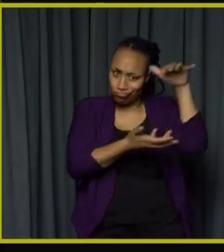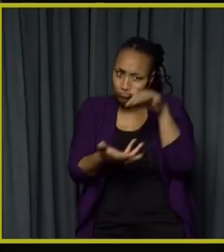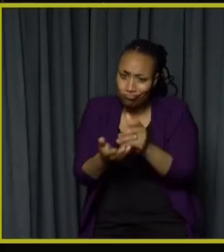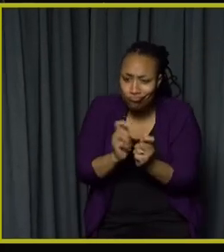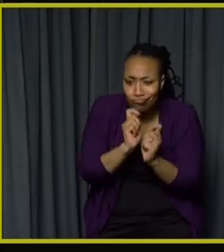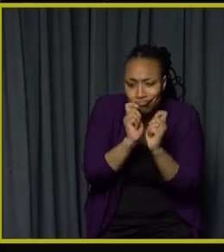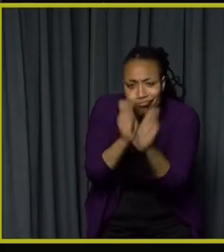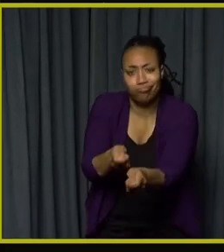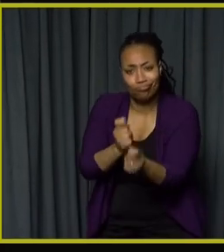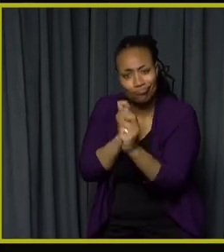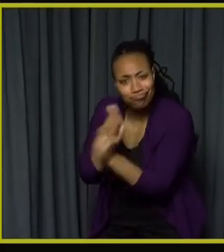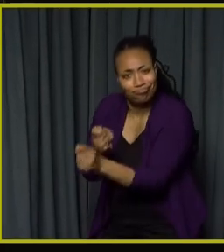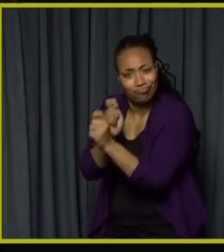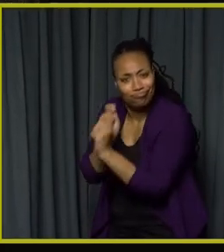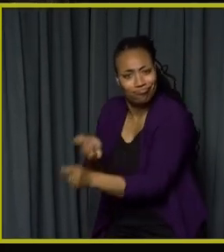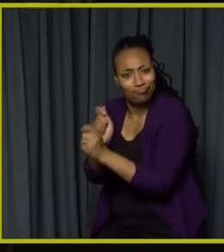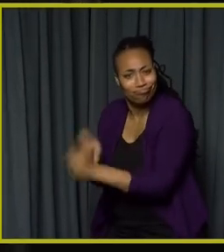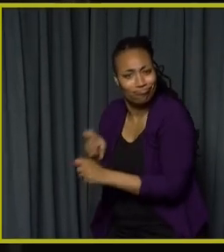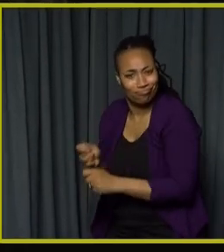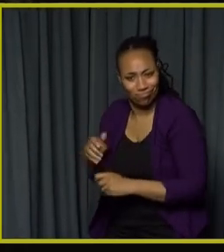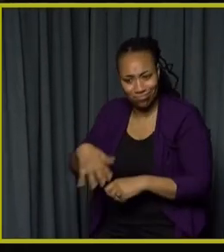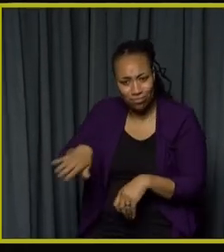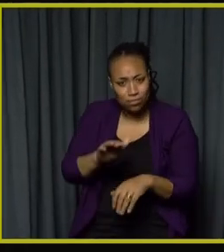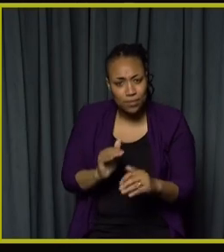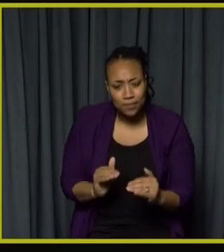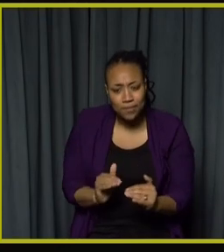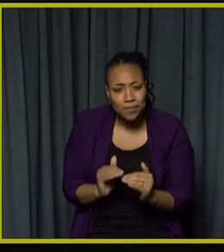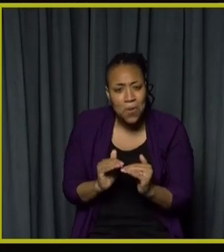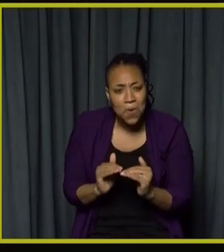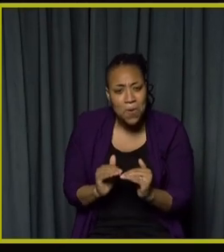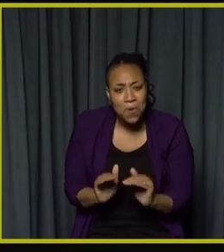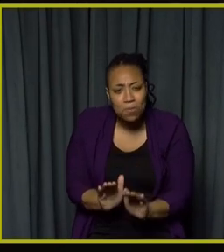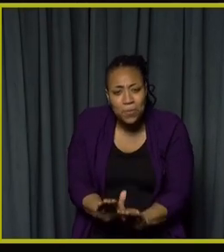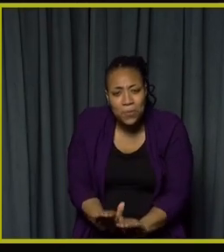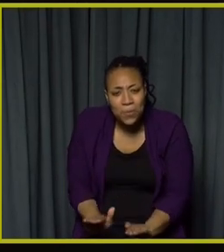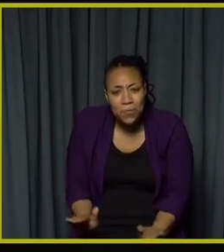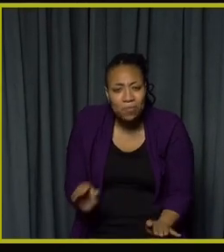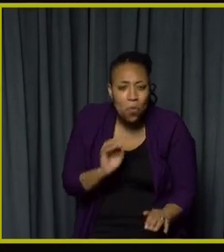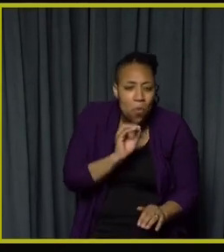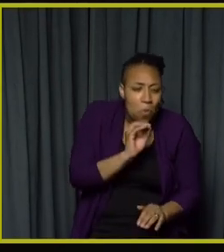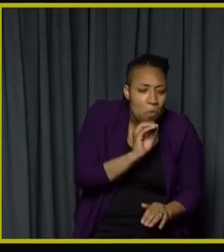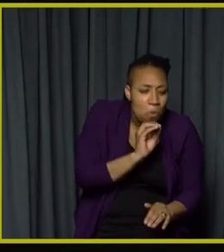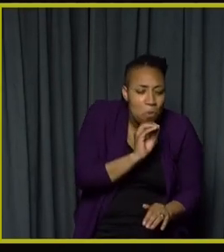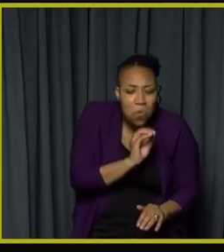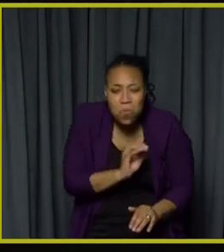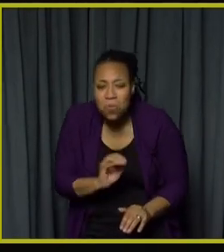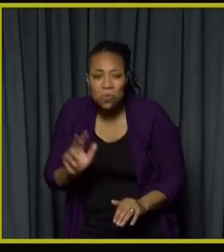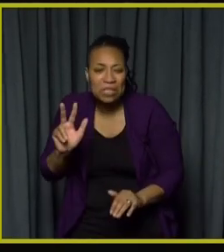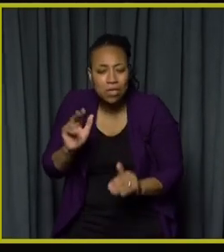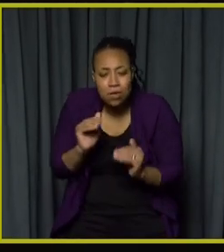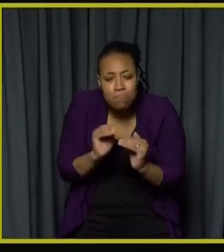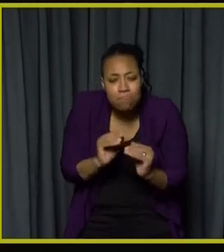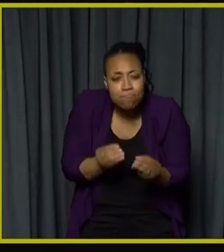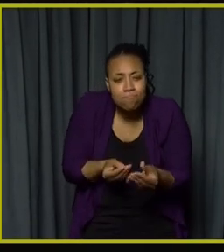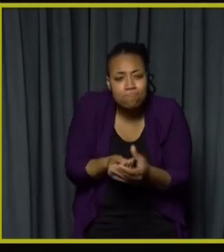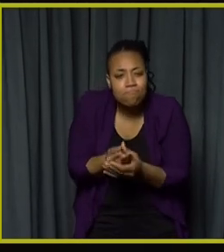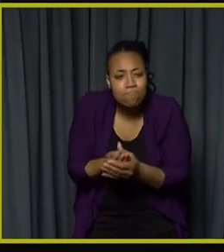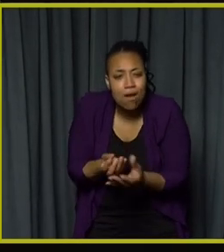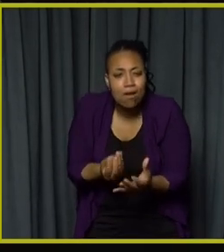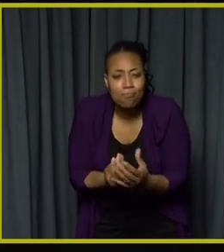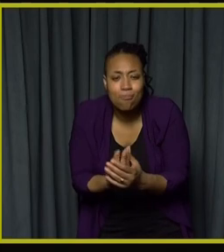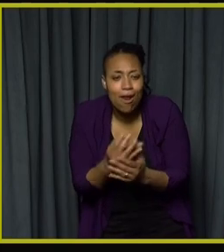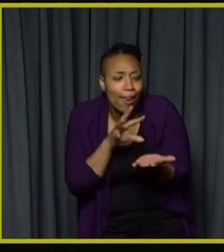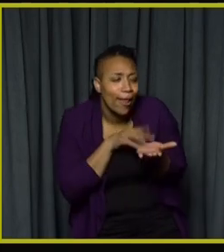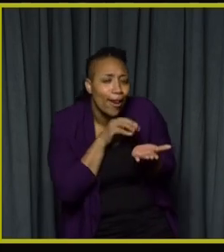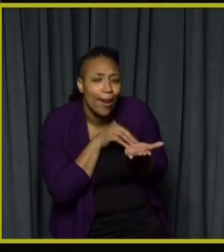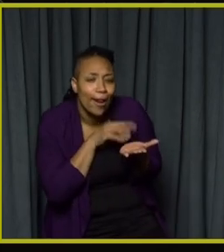need to provide early child care and education for every child in this country. They could live. If we instituted a